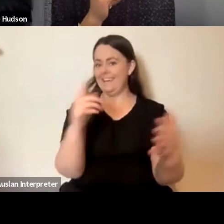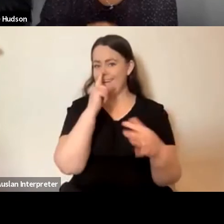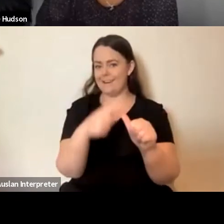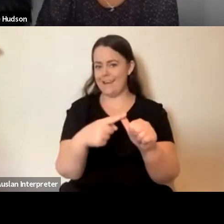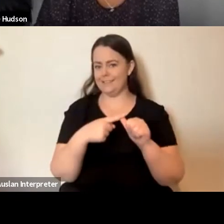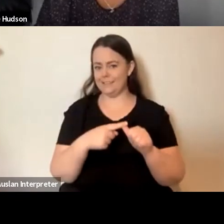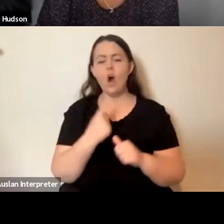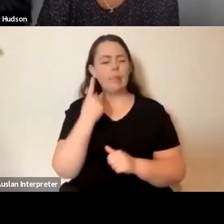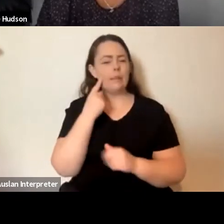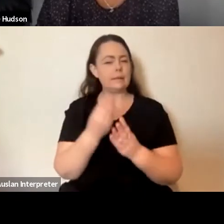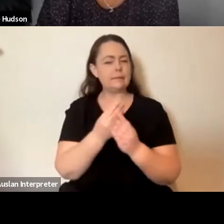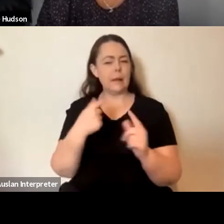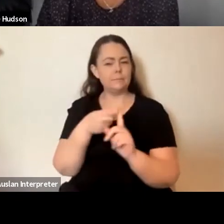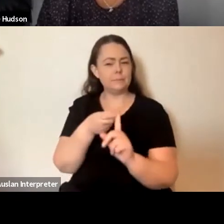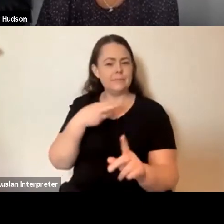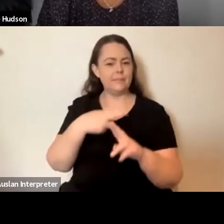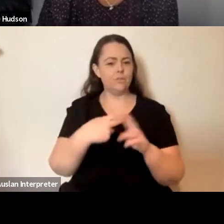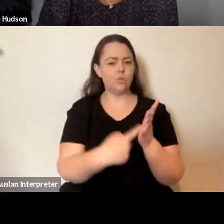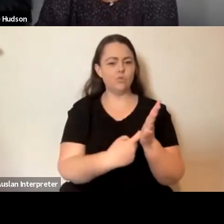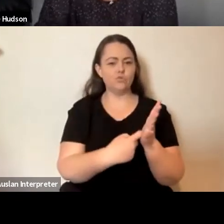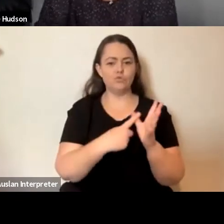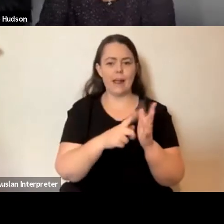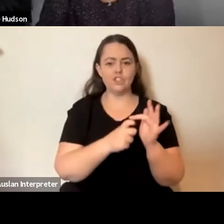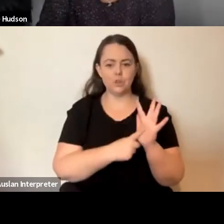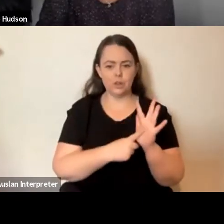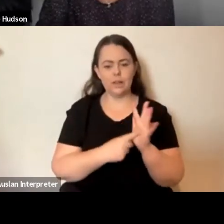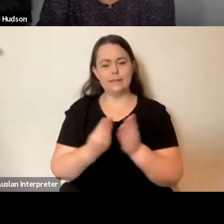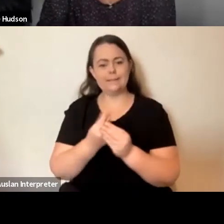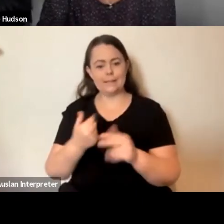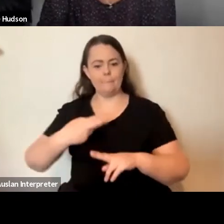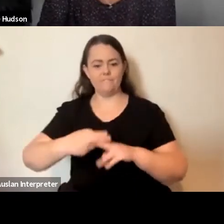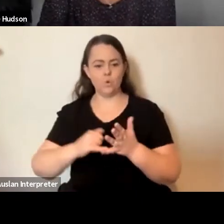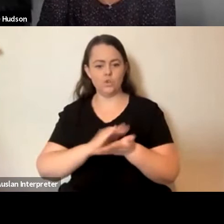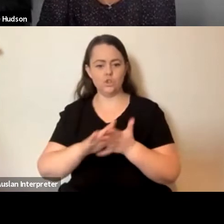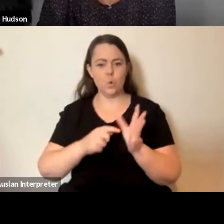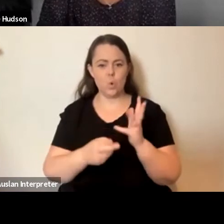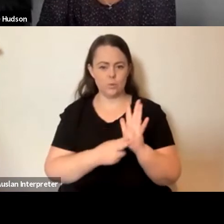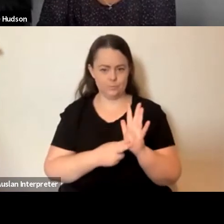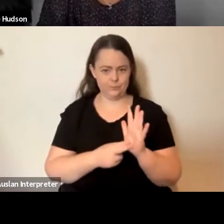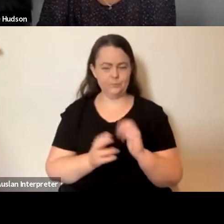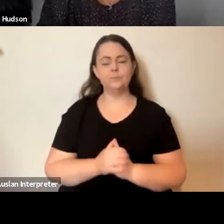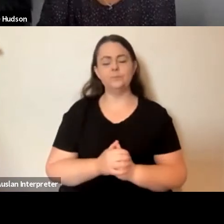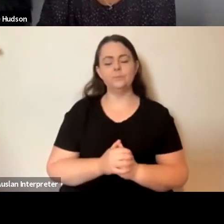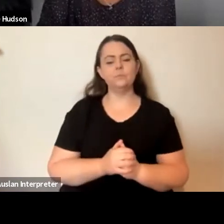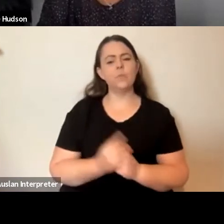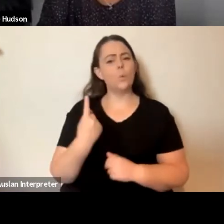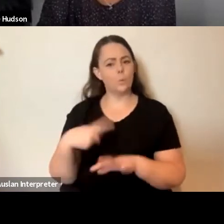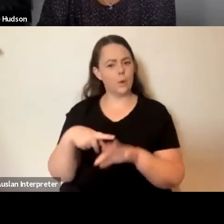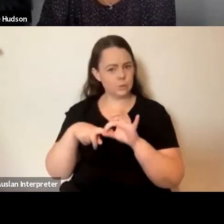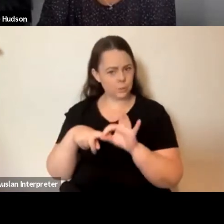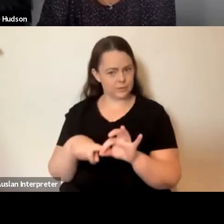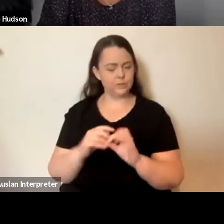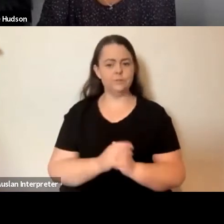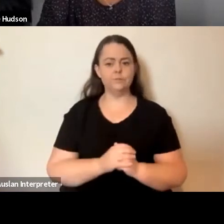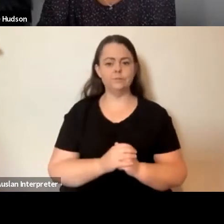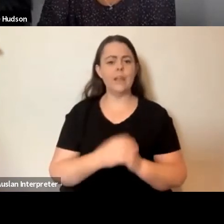couple that I think are for Rachel in particular, and then a couple for Sean. But one there, I mean, Rachel, you